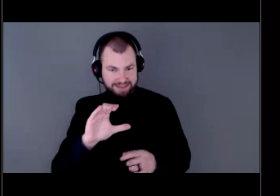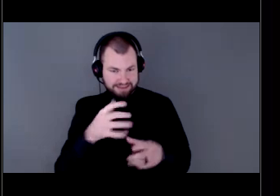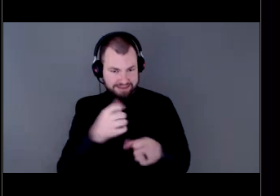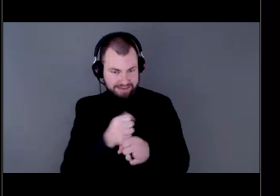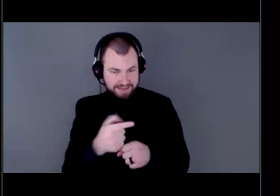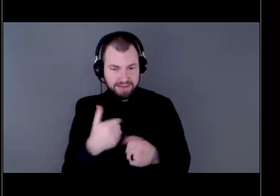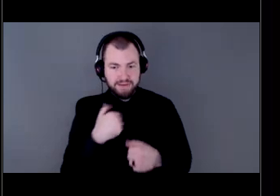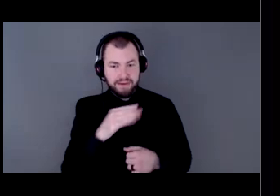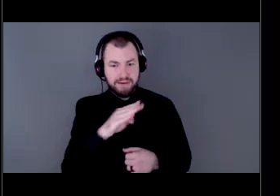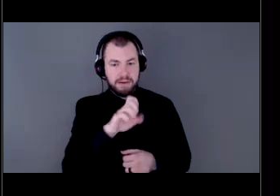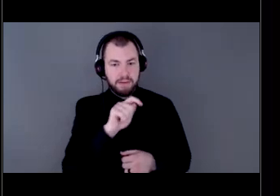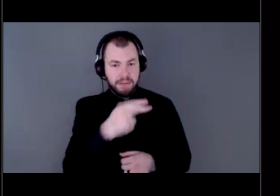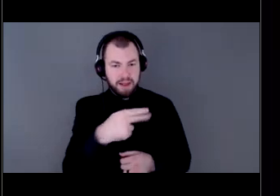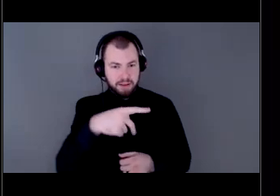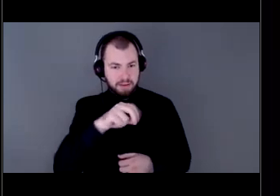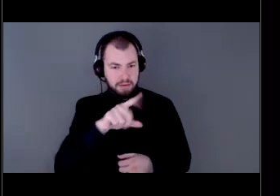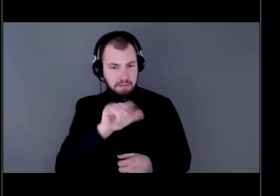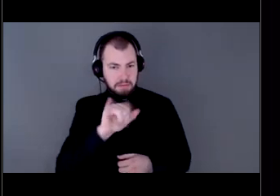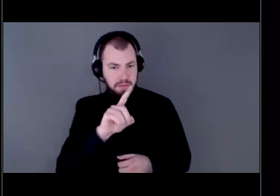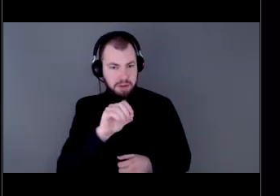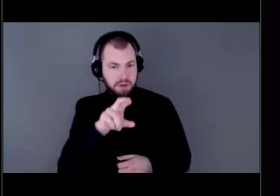Polidoro.